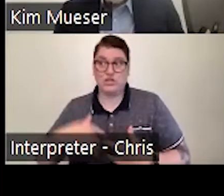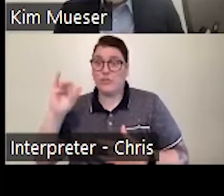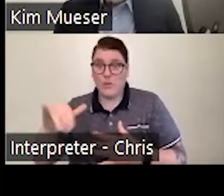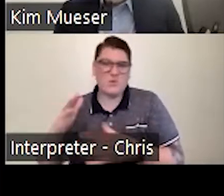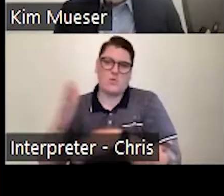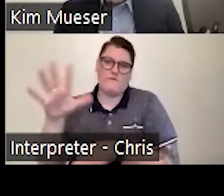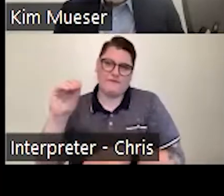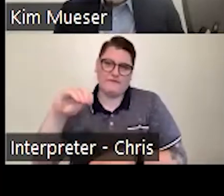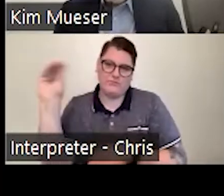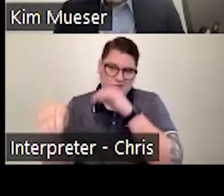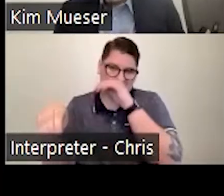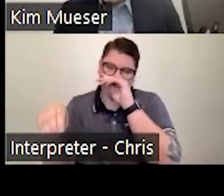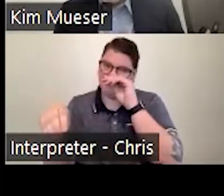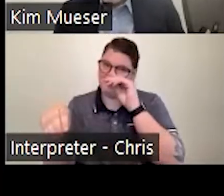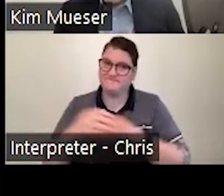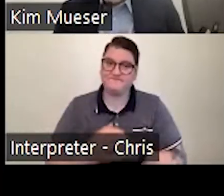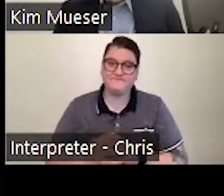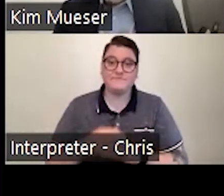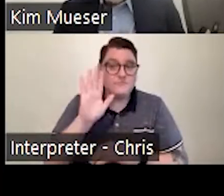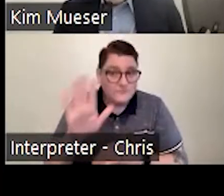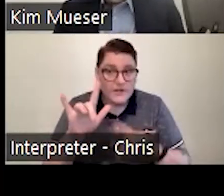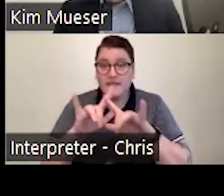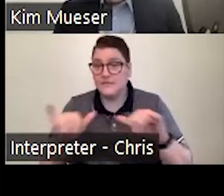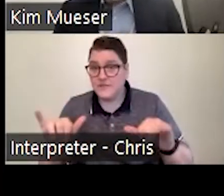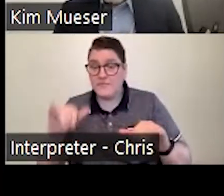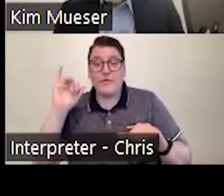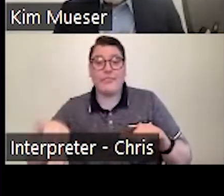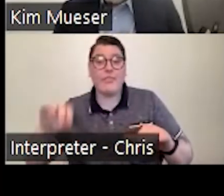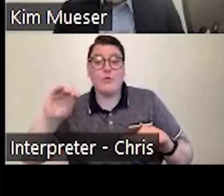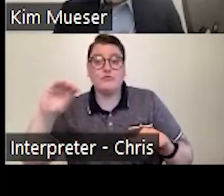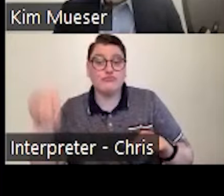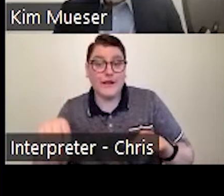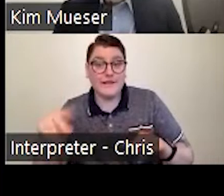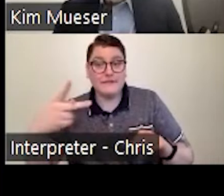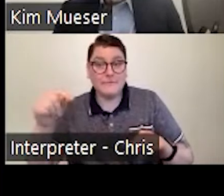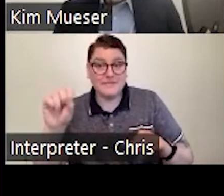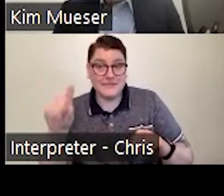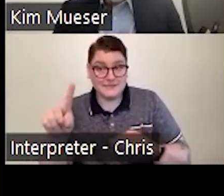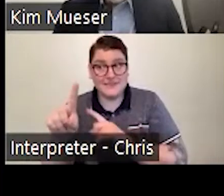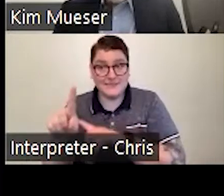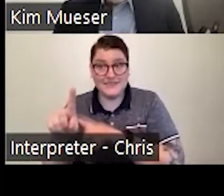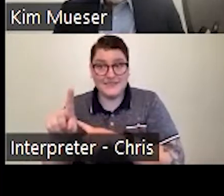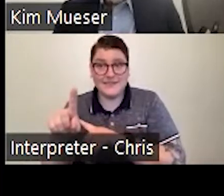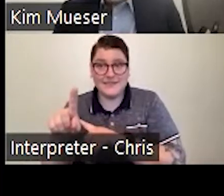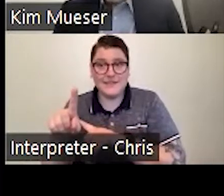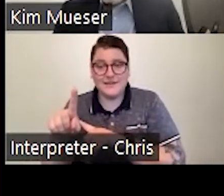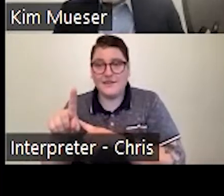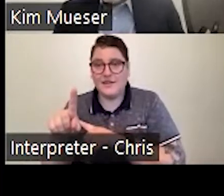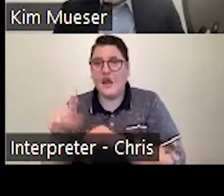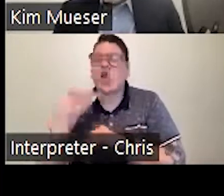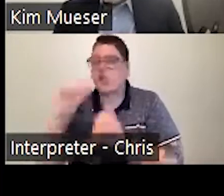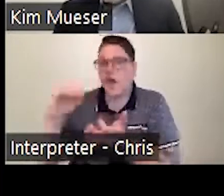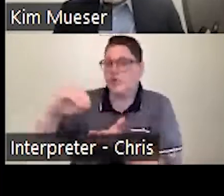50%. And at the same time, these rates of post-traumatic stress disorder are typically not documented